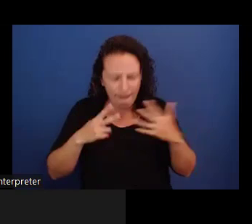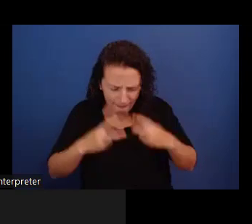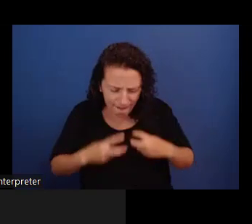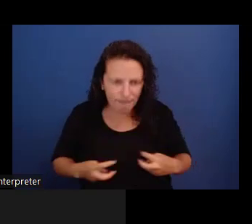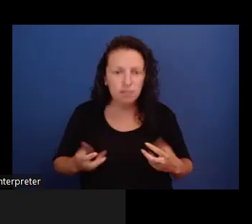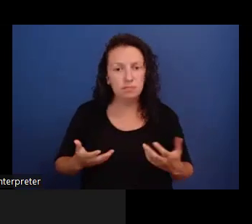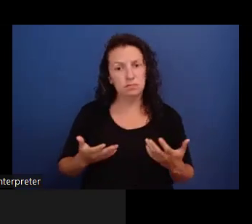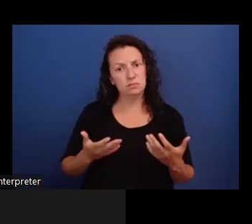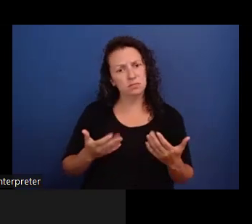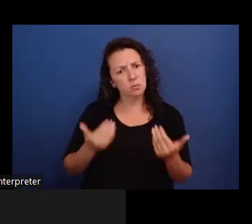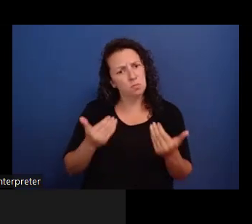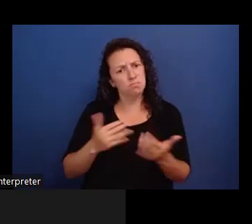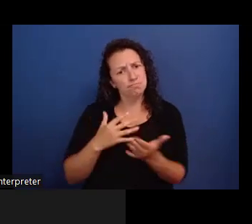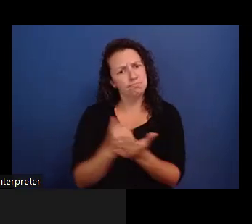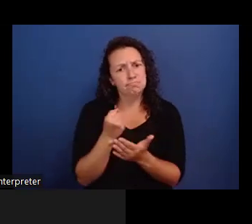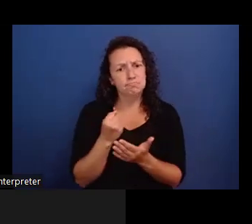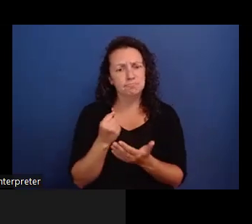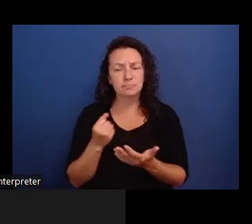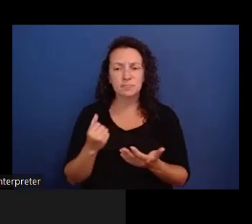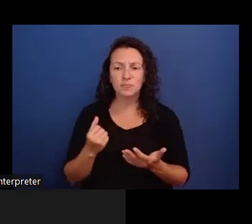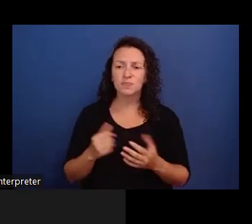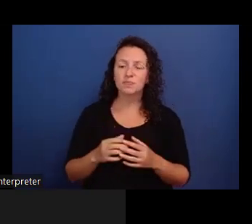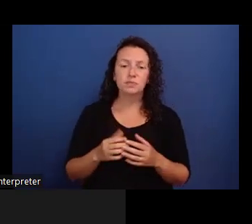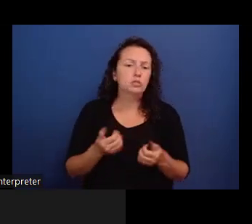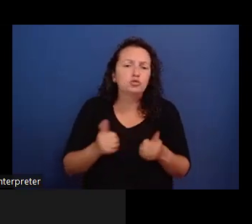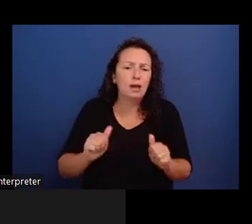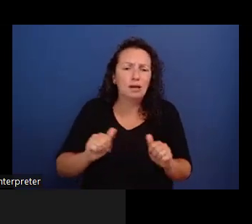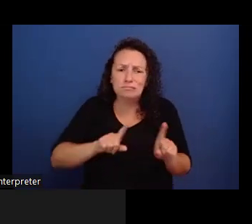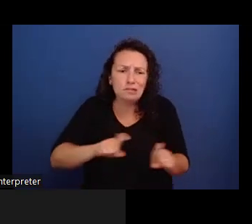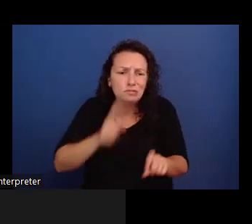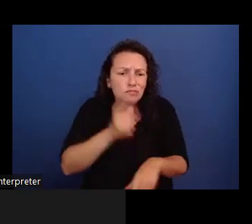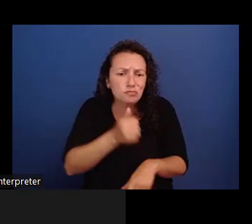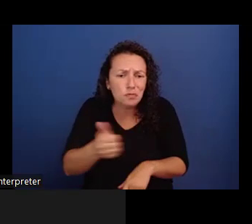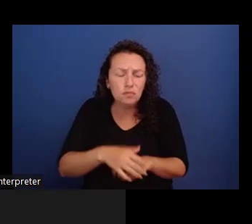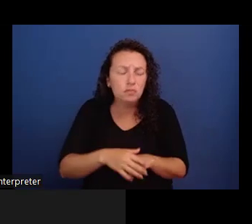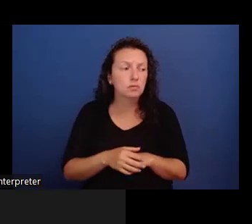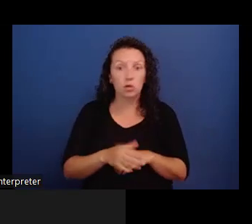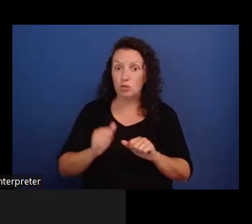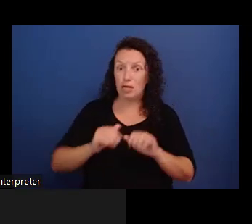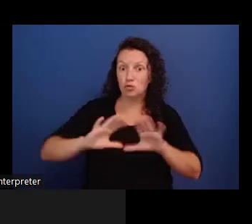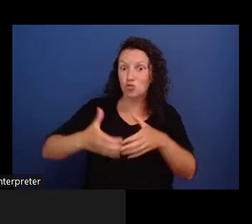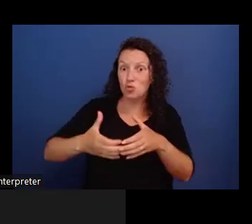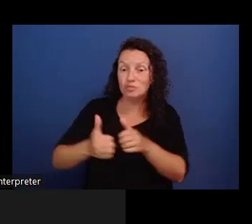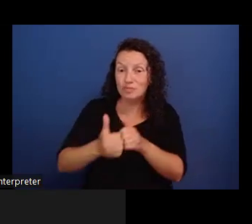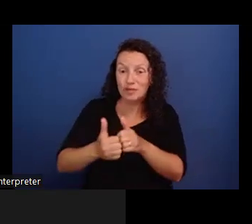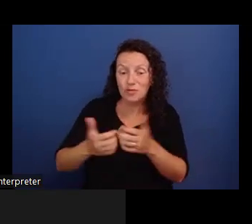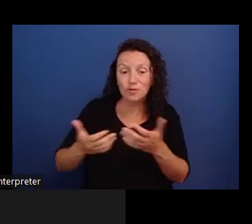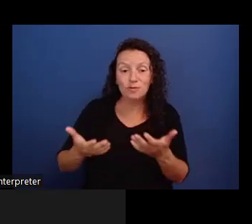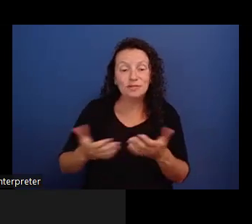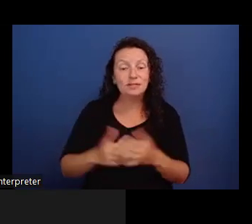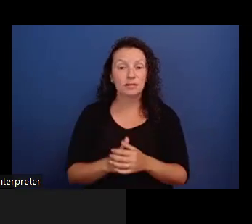definitely use it, and try it, and, you know, maybe even do a group exercise and see. Sometimes, you know, we've